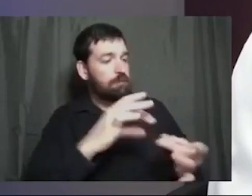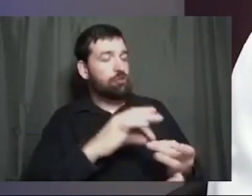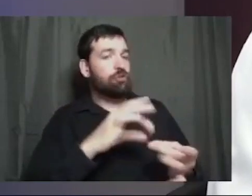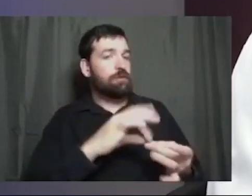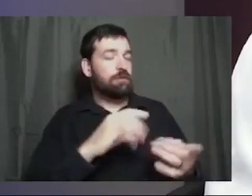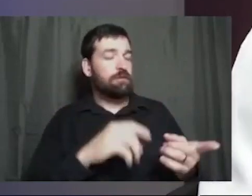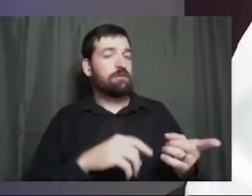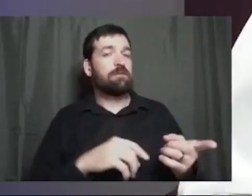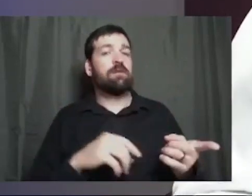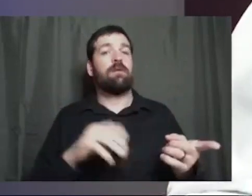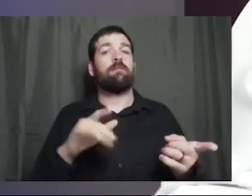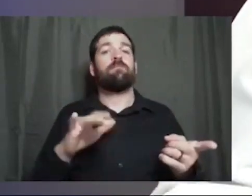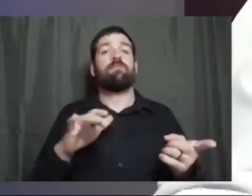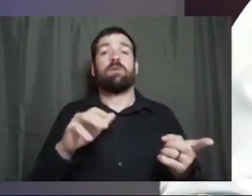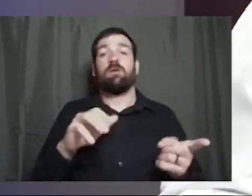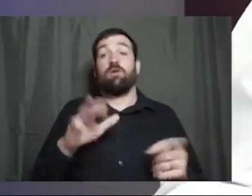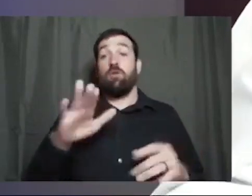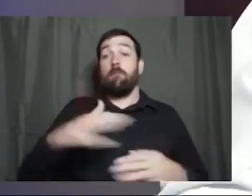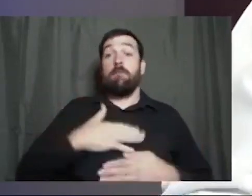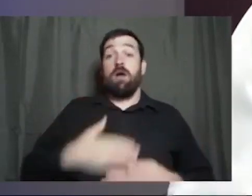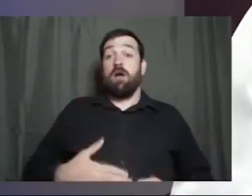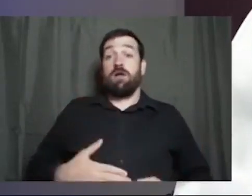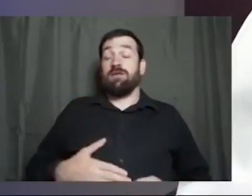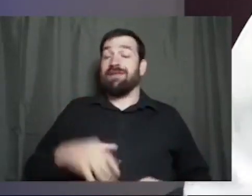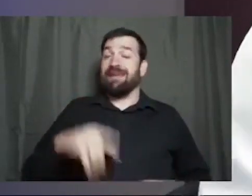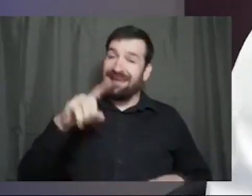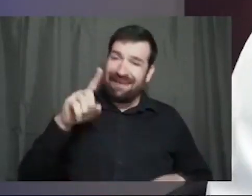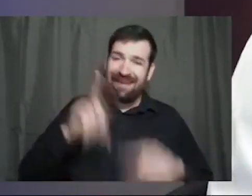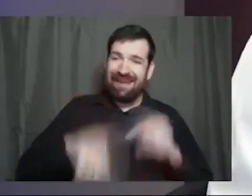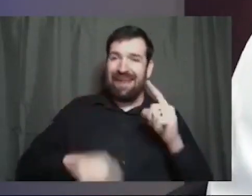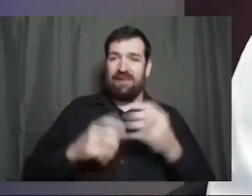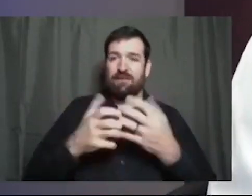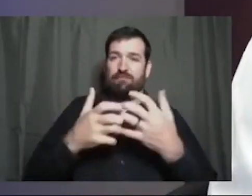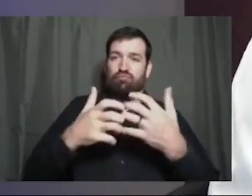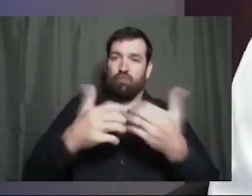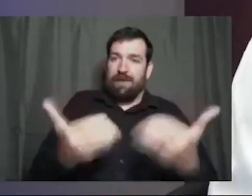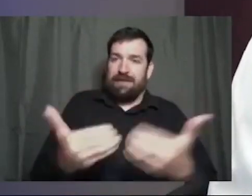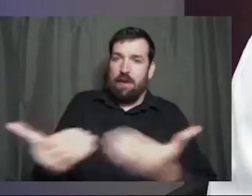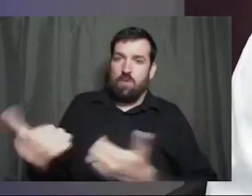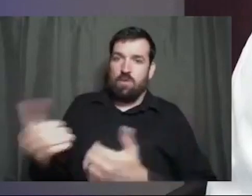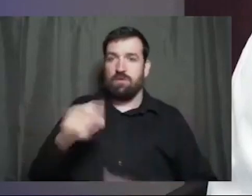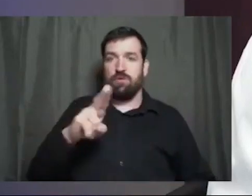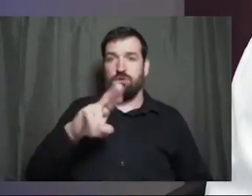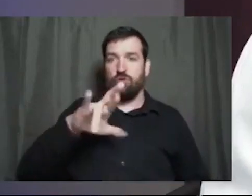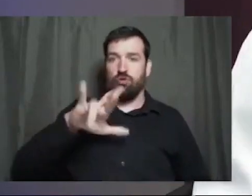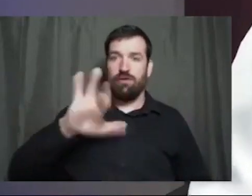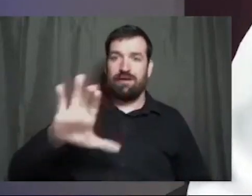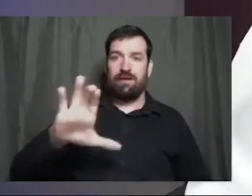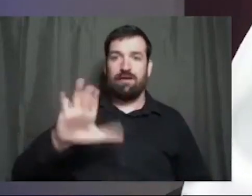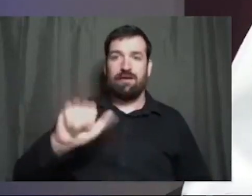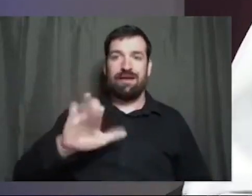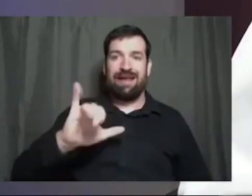the inability for your body to efficiently break down those uric acid products, and so they can